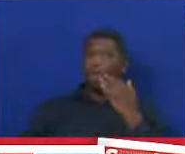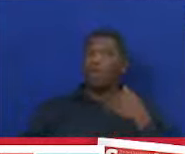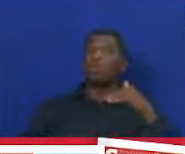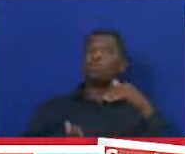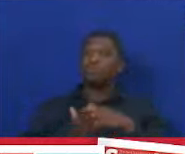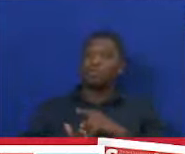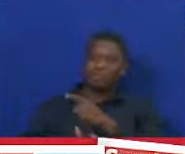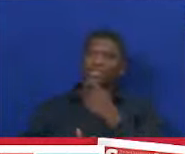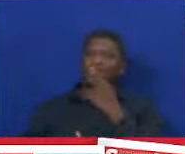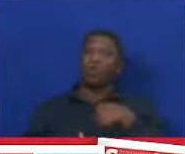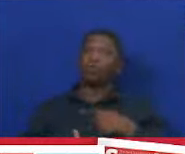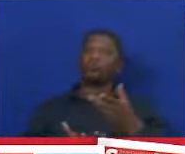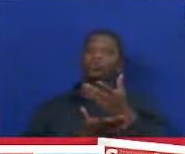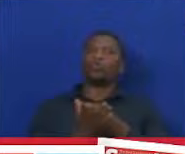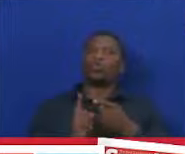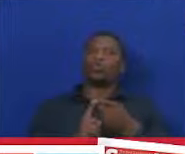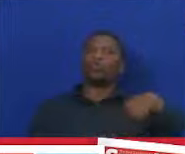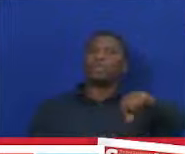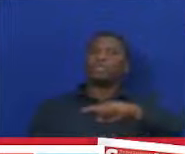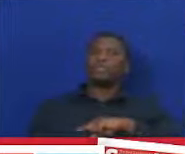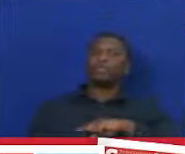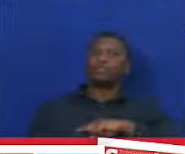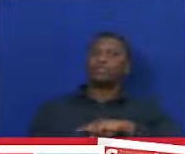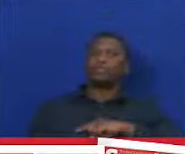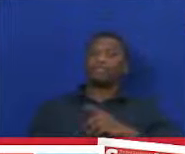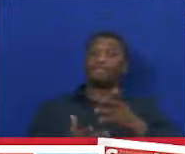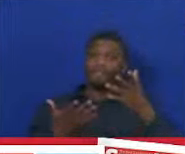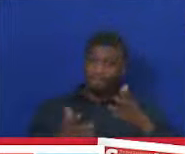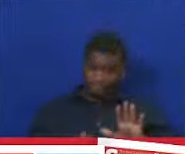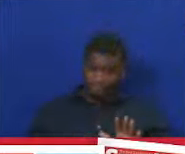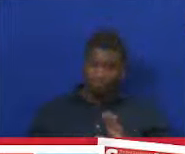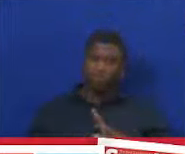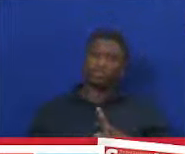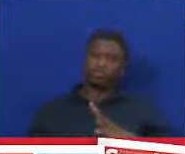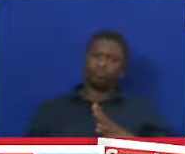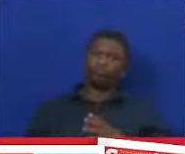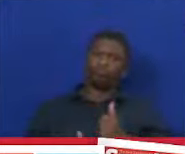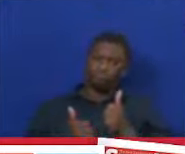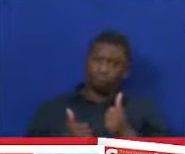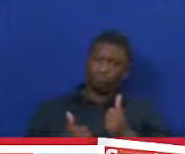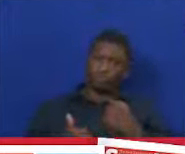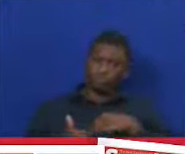Then, indeed, we sat and we lent him an ear